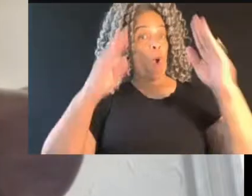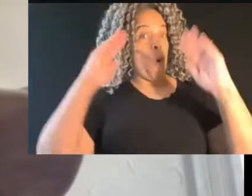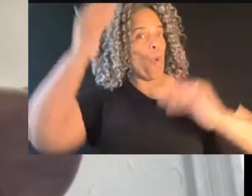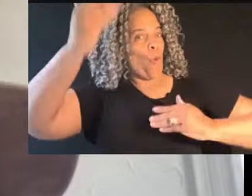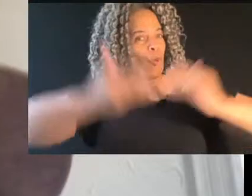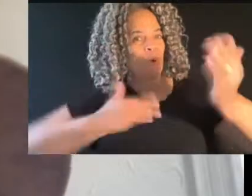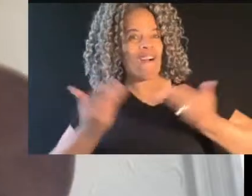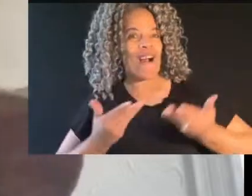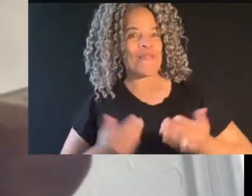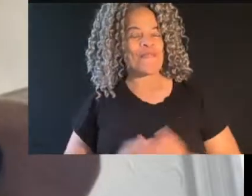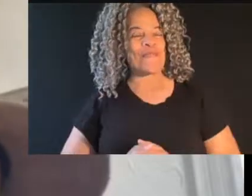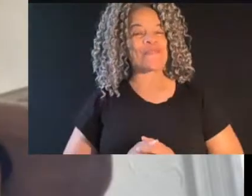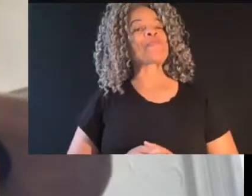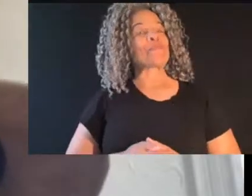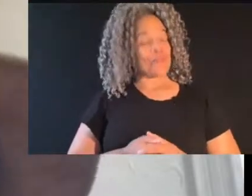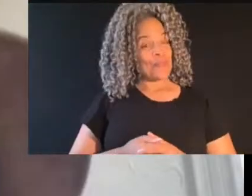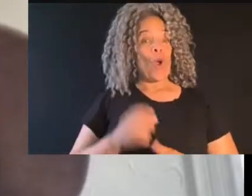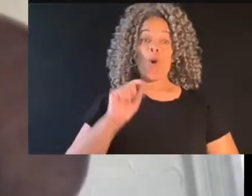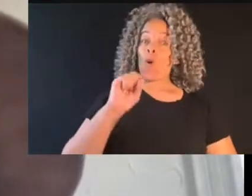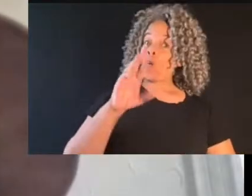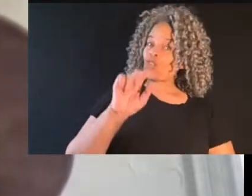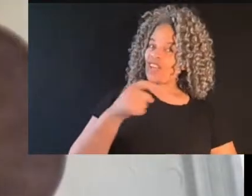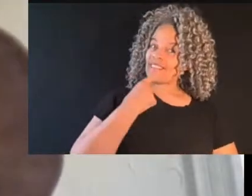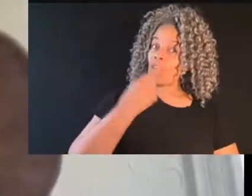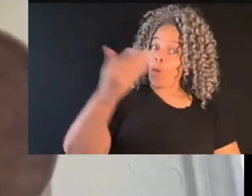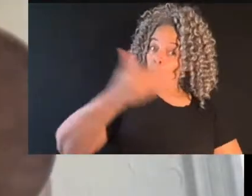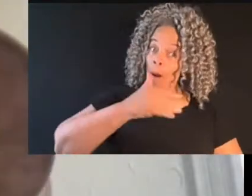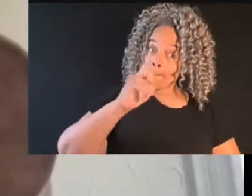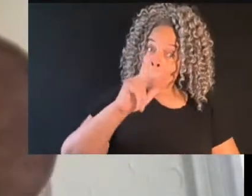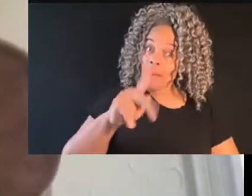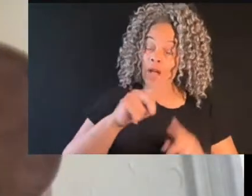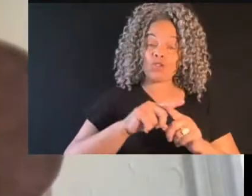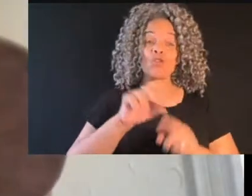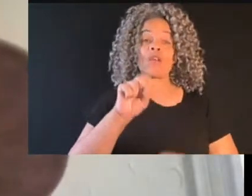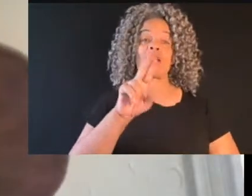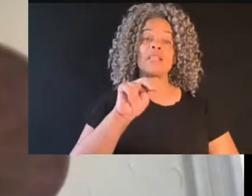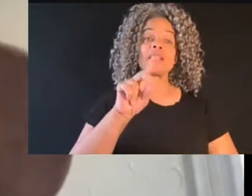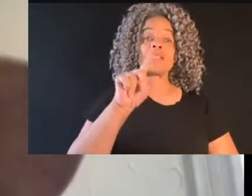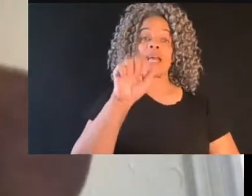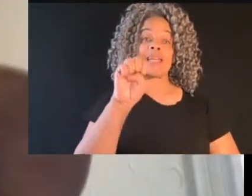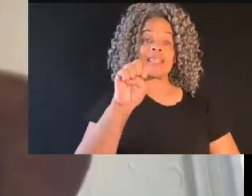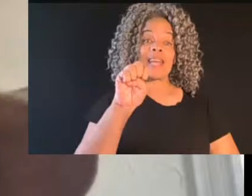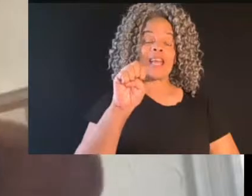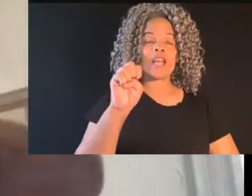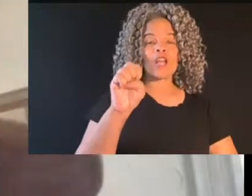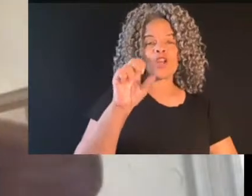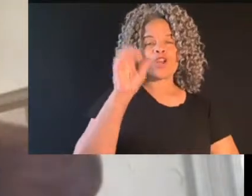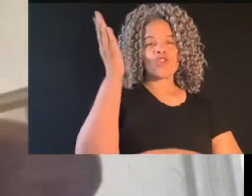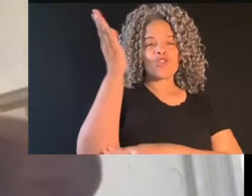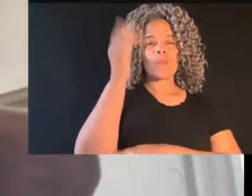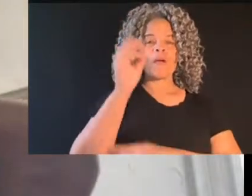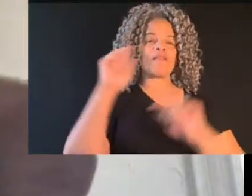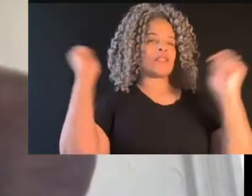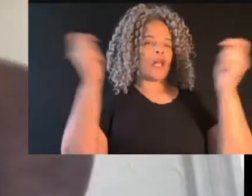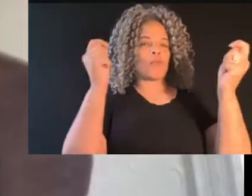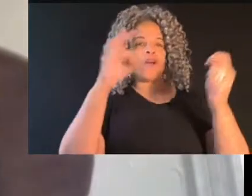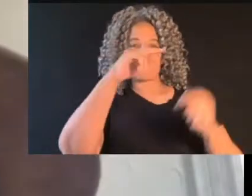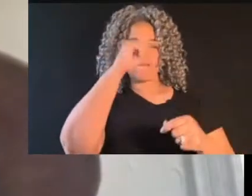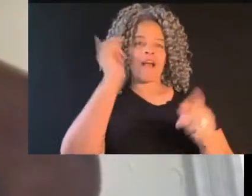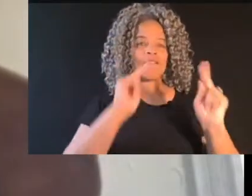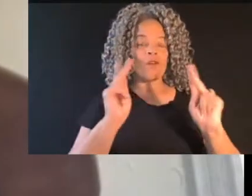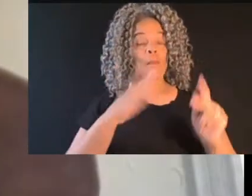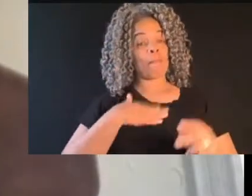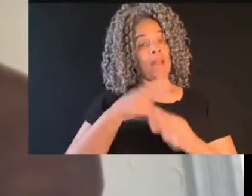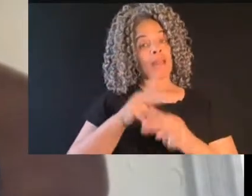Welcome, or shall I say welcome back to Sundae Sermon, a celebration of Black folks. My name is